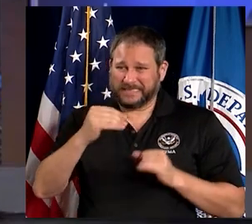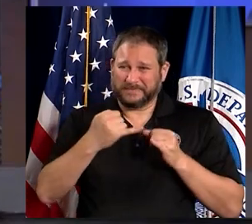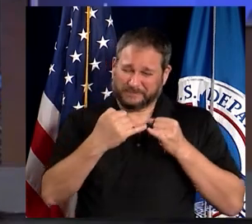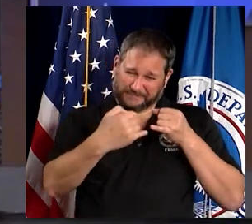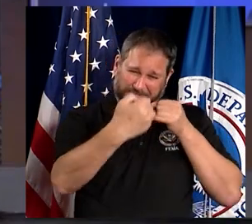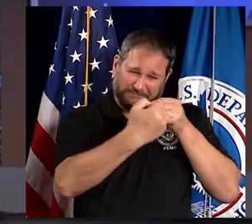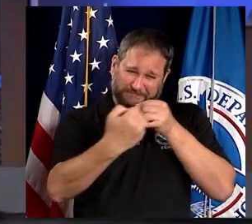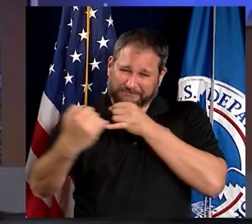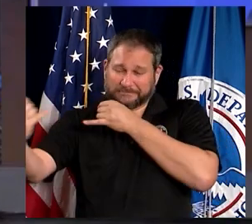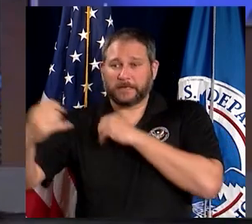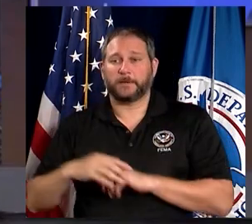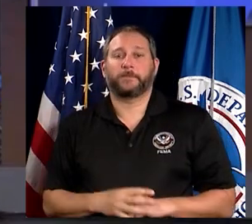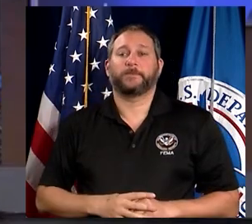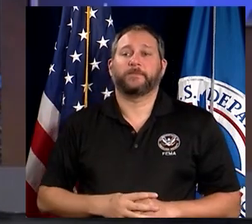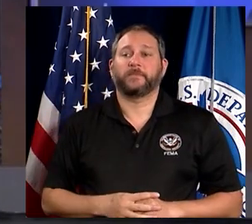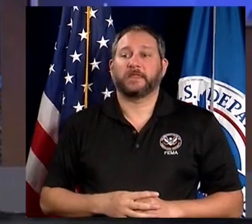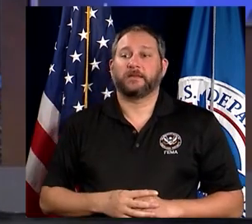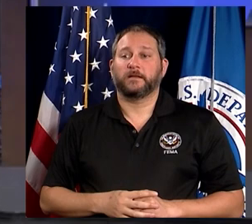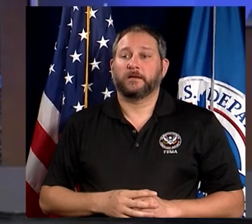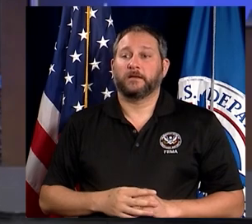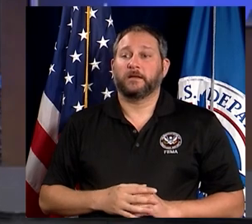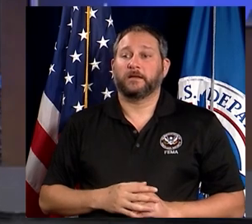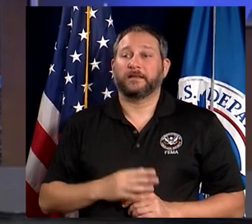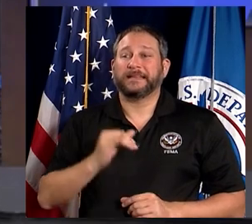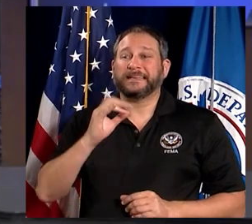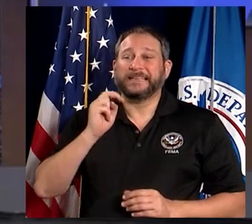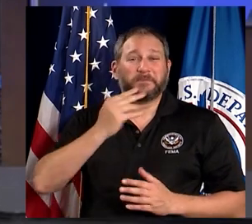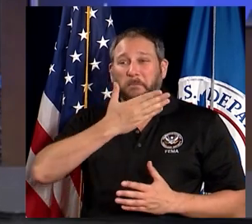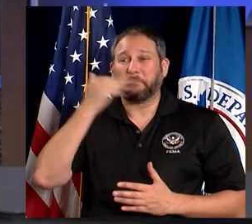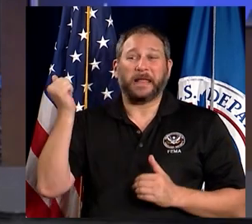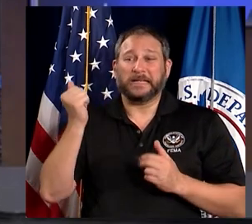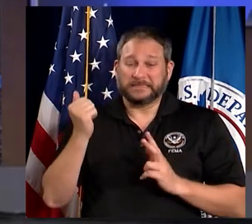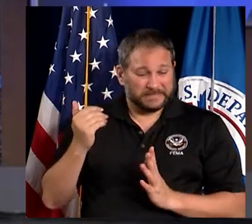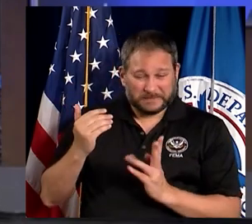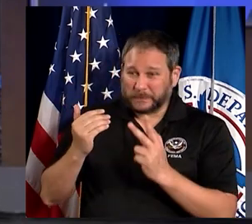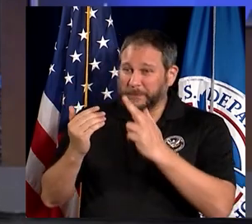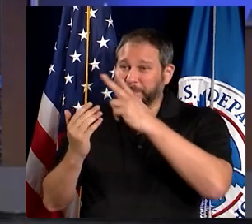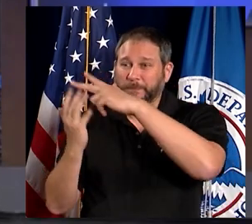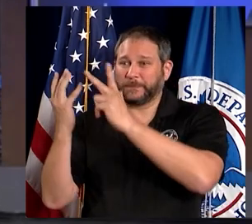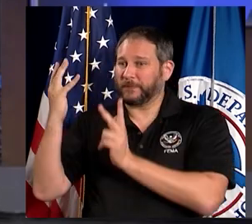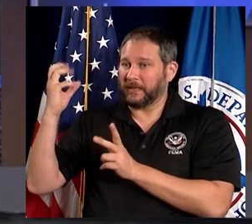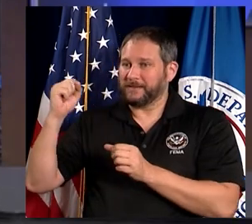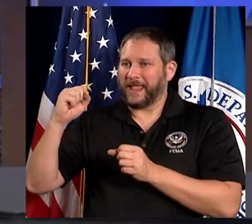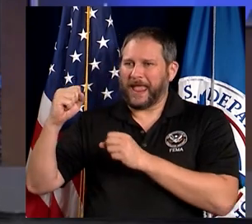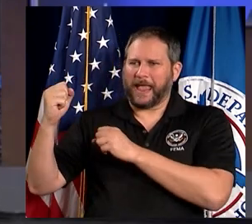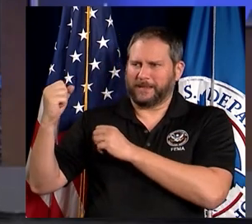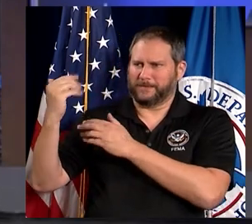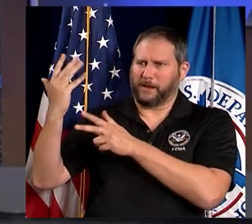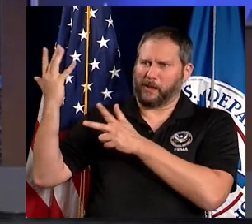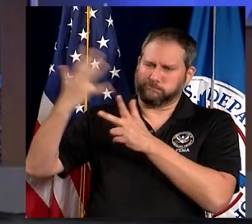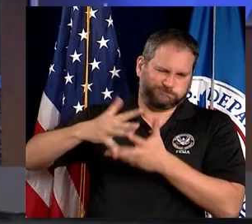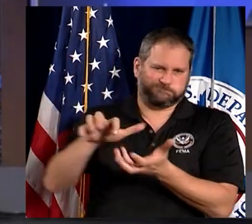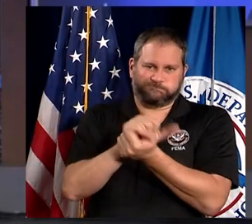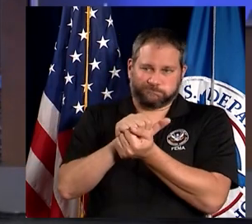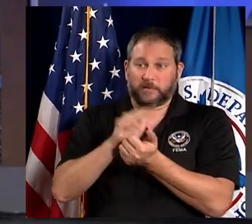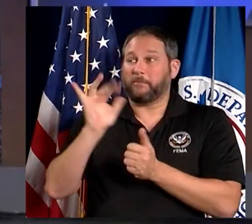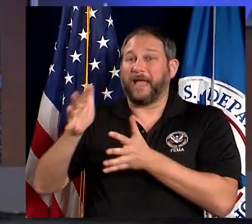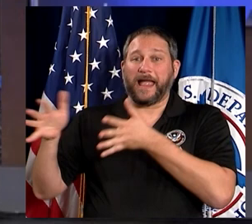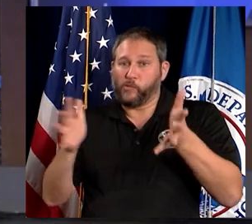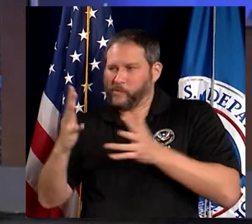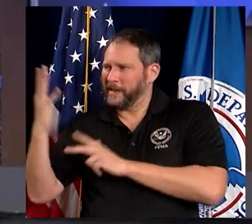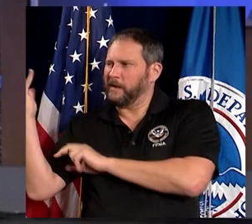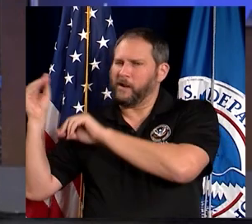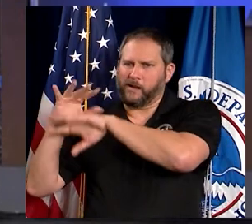program can be bested by a hurricane, a nor'easter, or another high wind or rain event. They may blow down a tree, knock